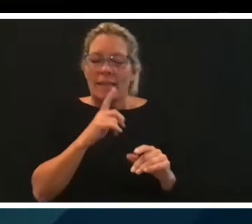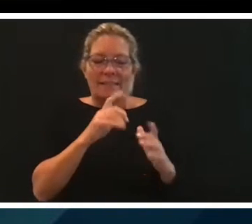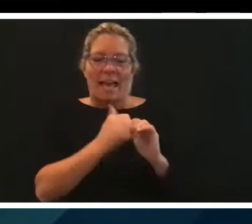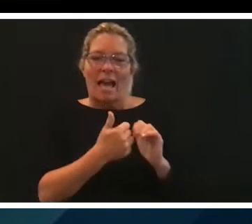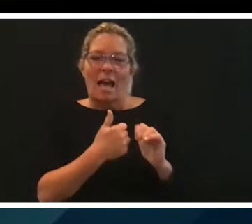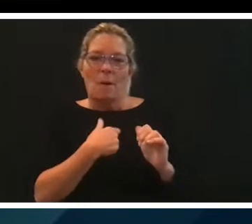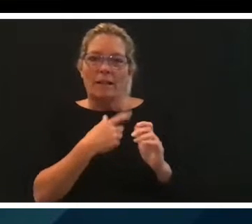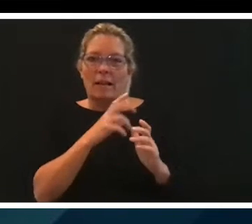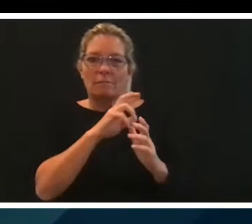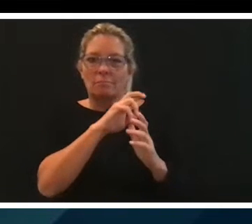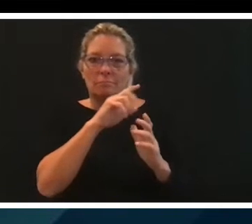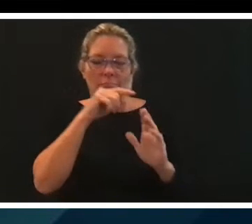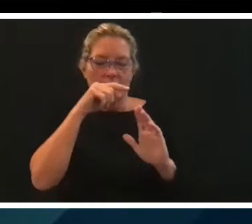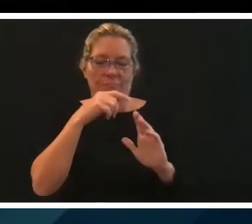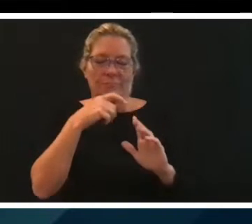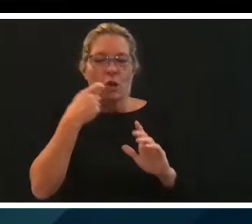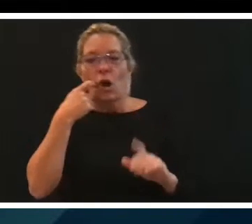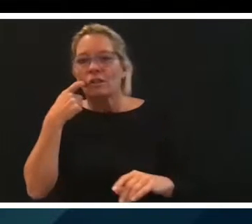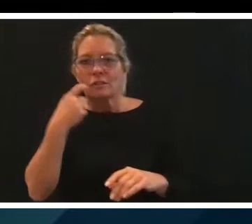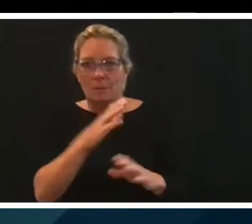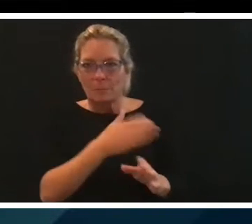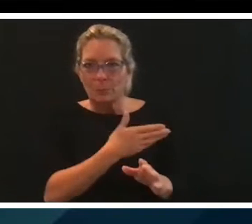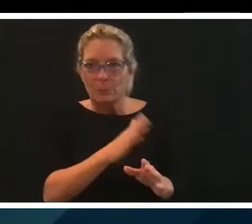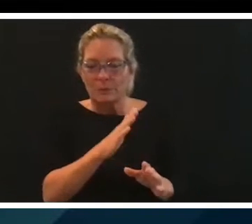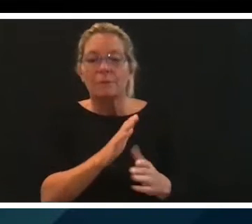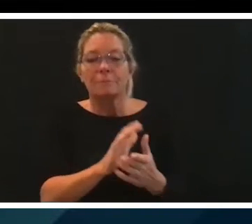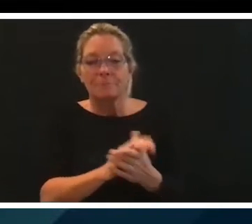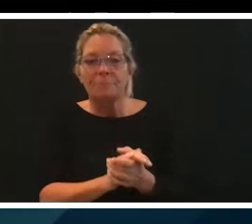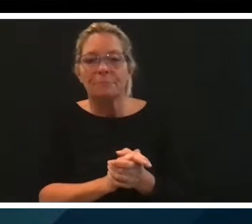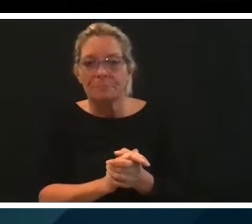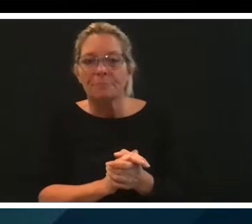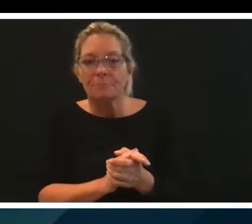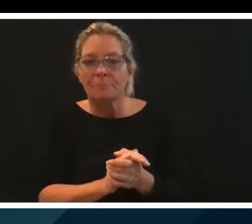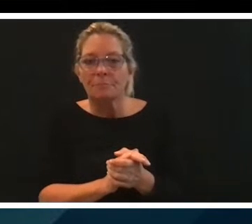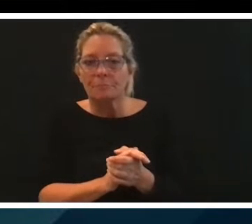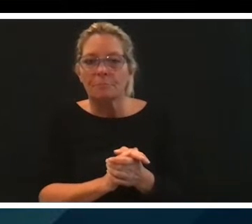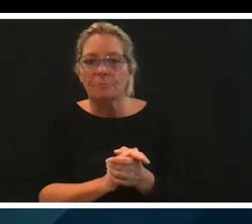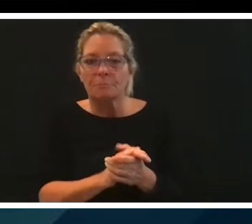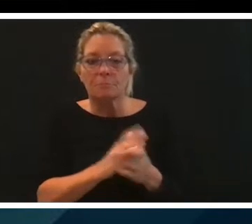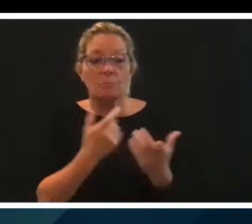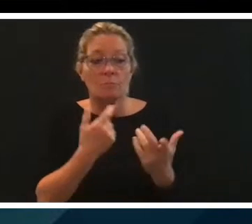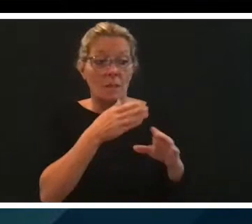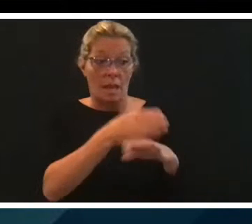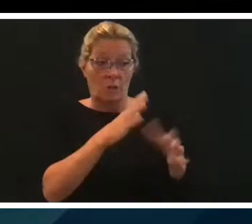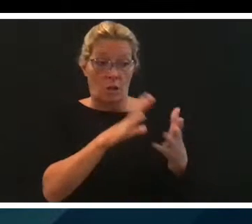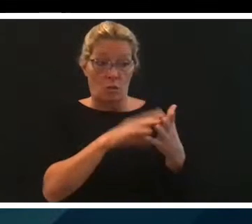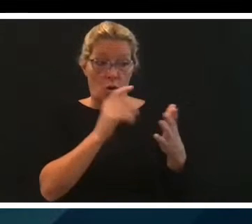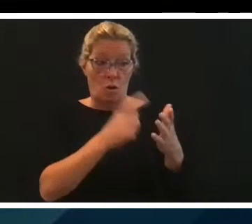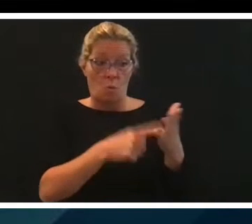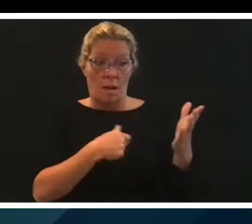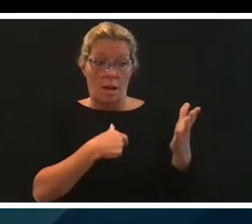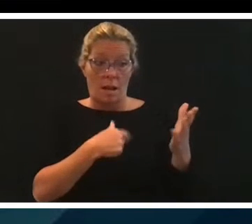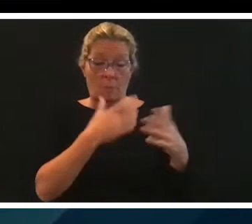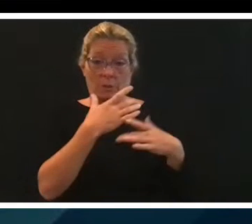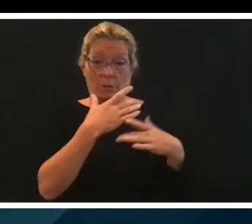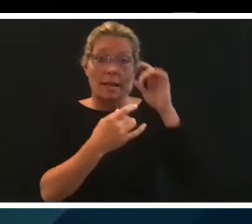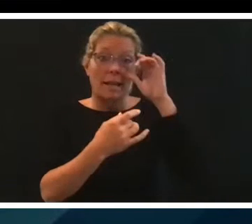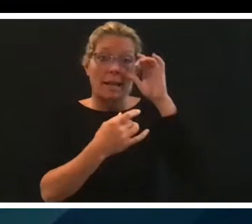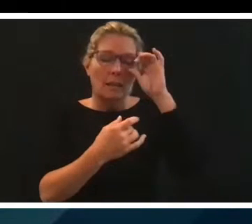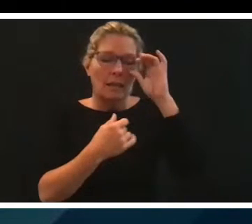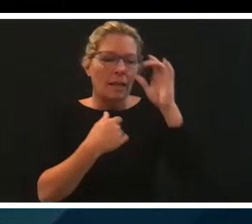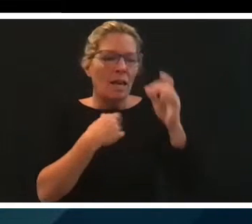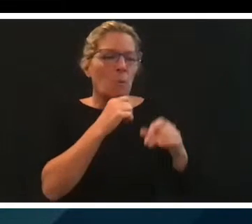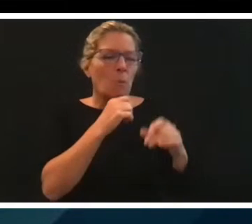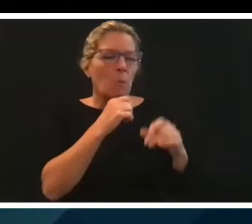And after I started learning things that interested me more, it wasn't so much practice; it was fun. And I'd